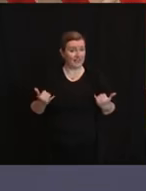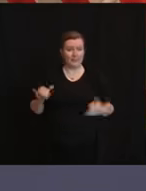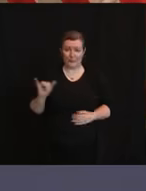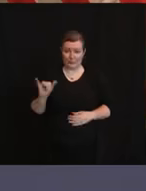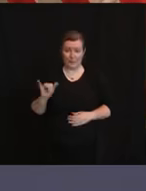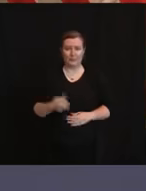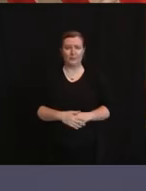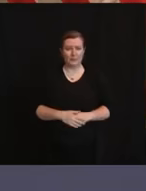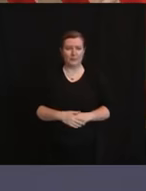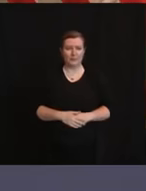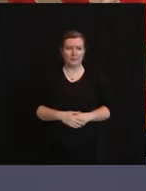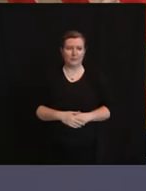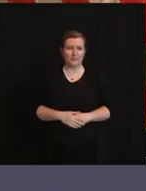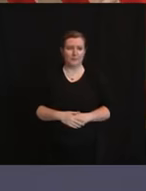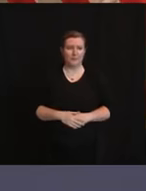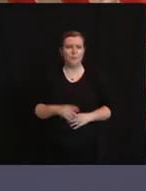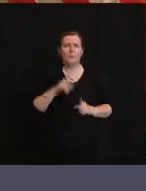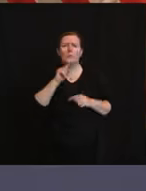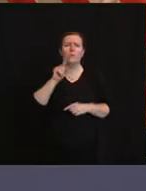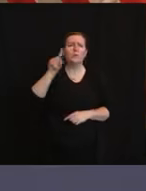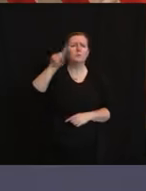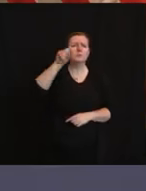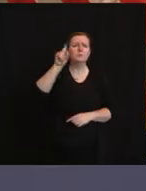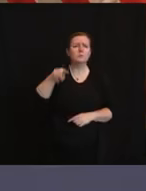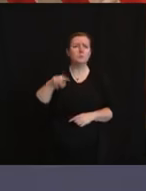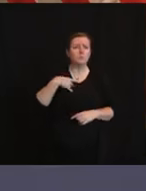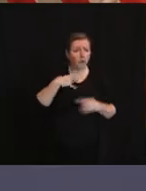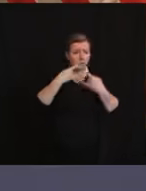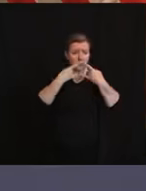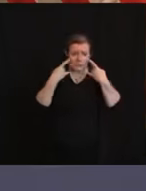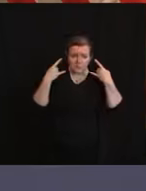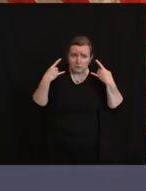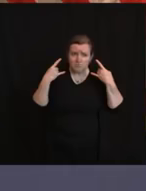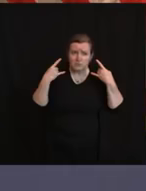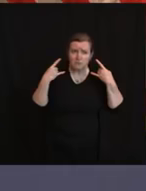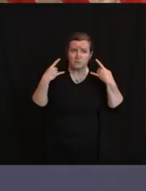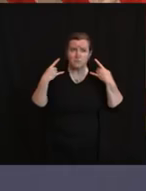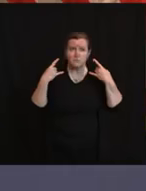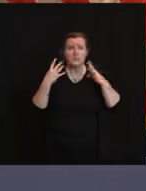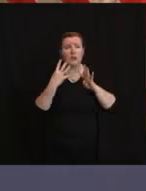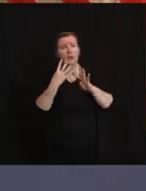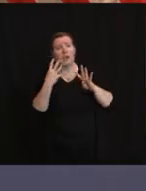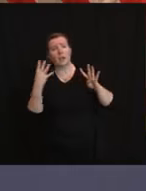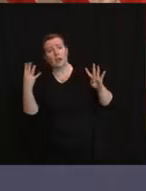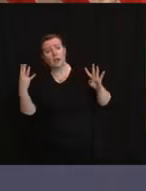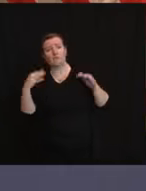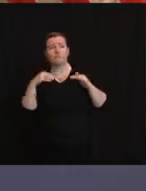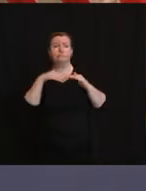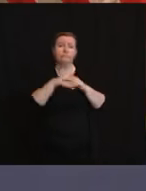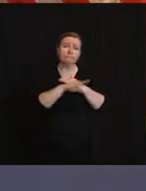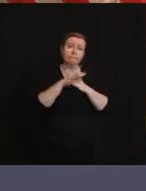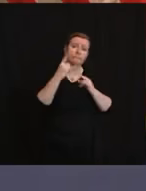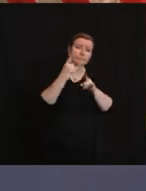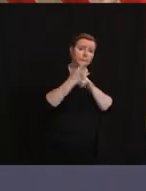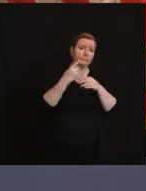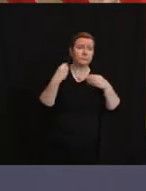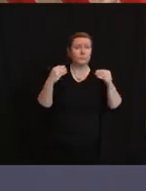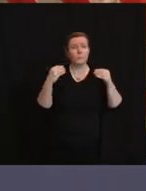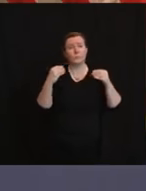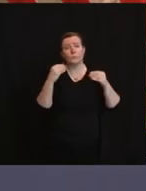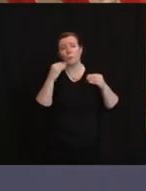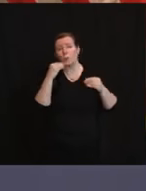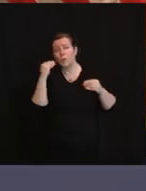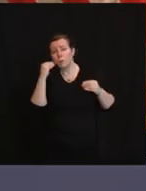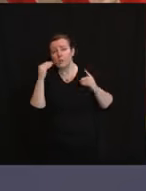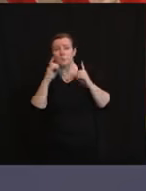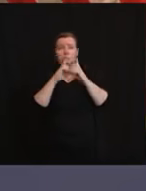supermarkets, Walmarts, Home Depots, liquor stores, et cetera, et cetera. Why not allow other retail, like clothing stores and craft